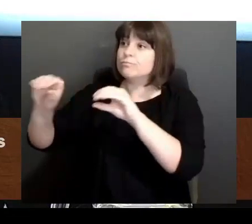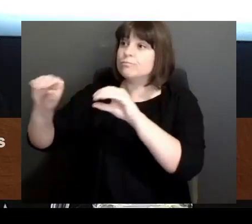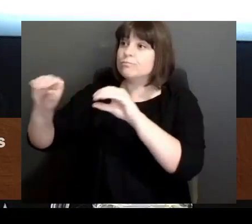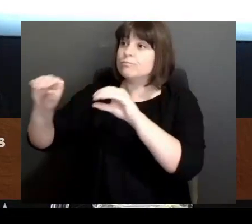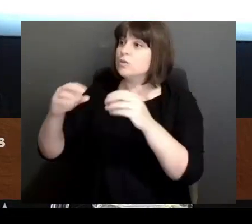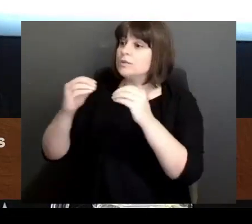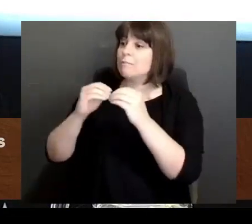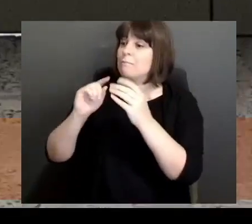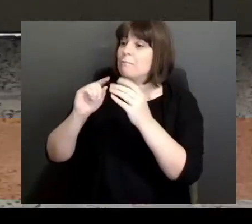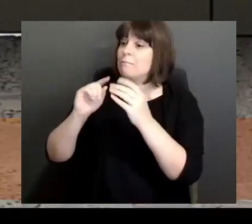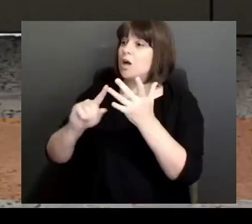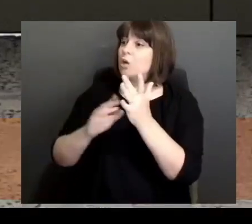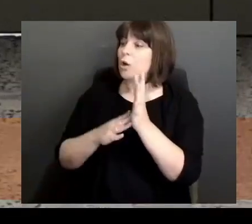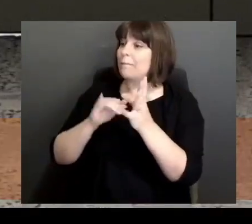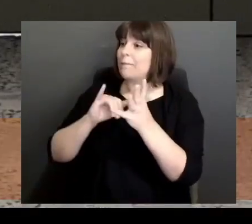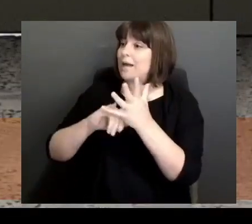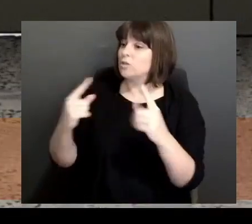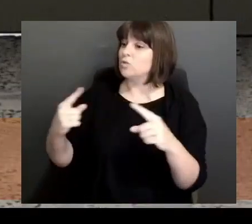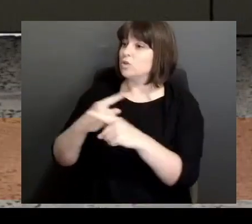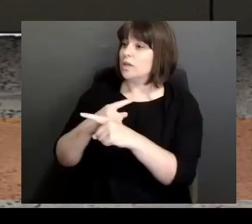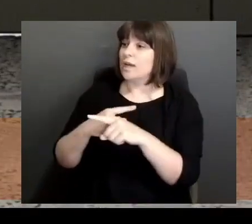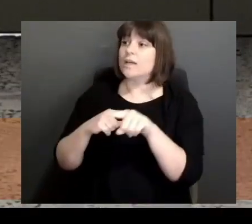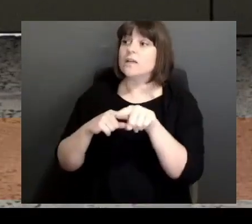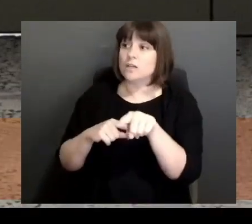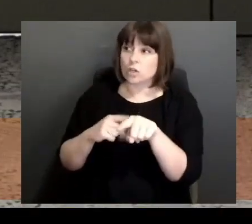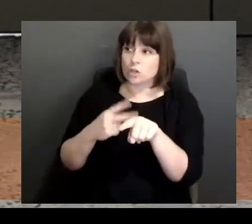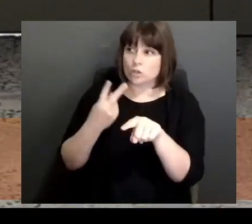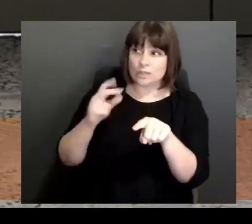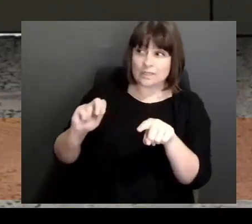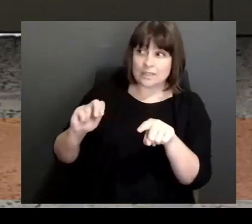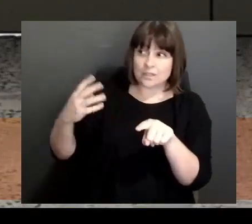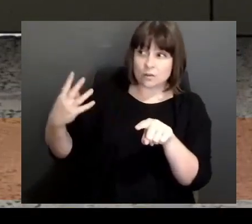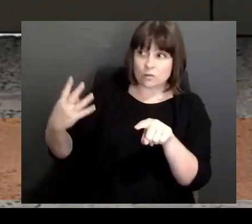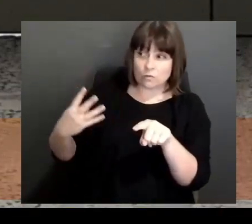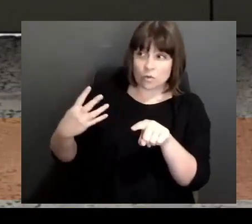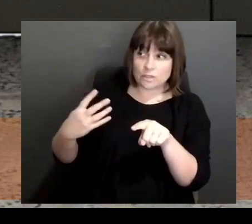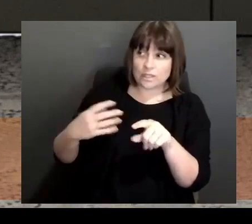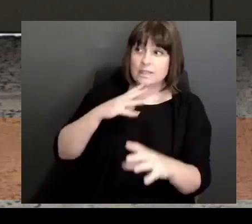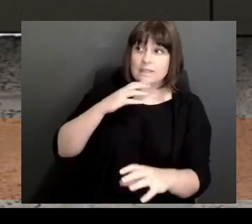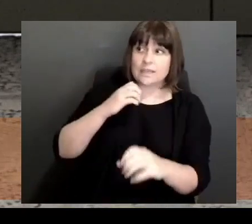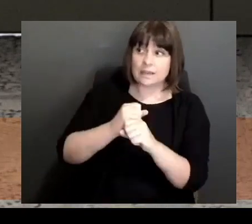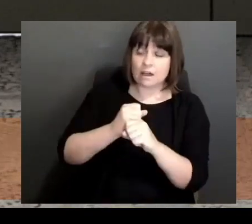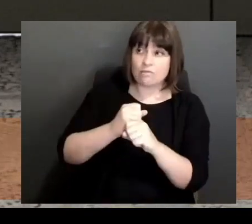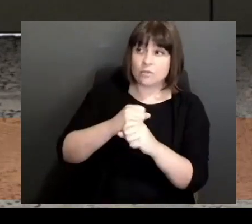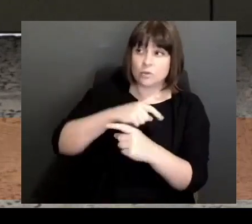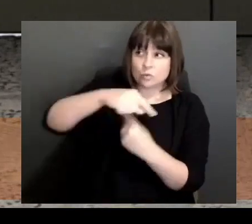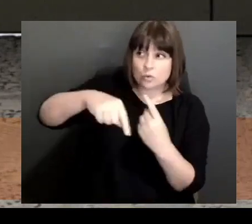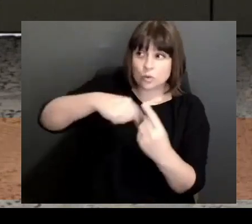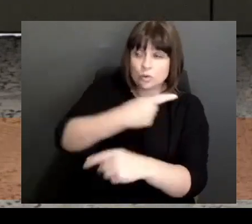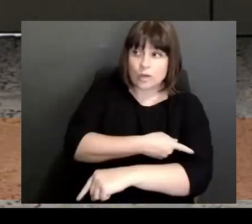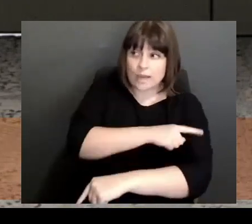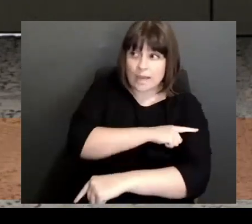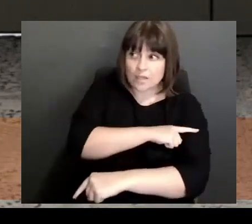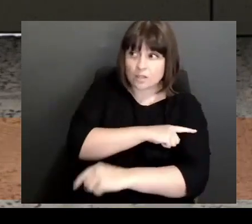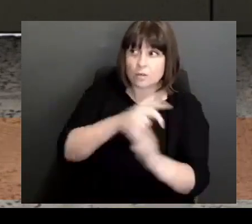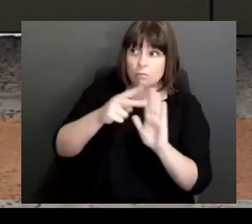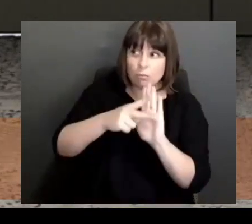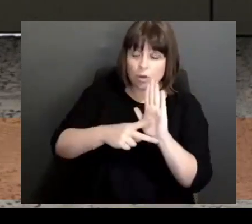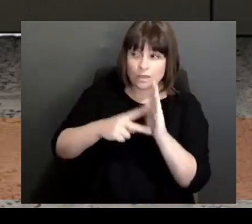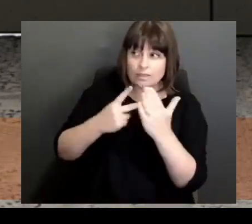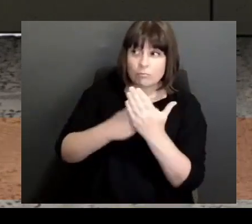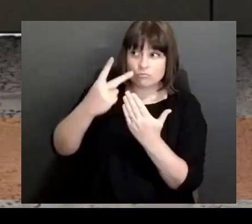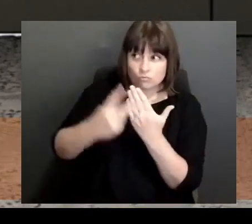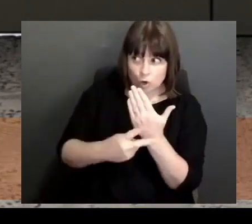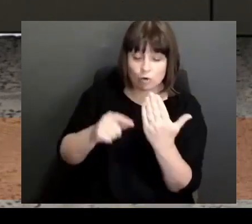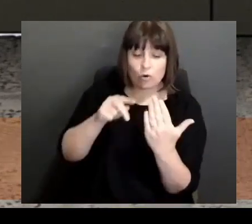indicate. Since 2014, the government's renewable energy policies and programs have seen